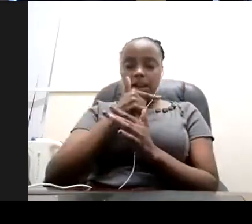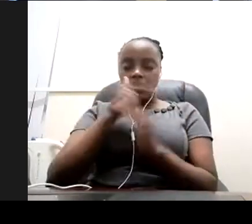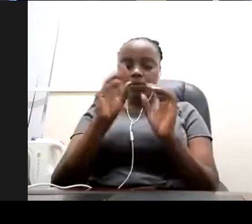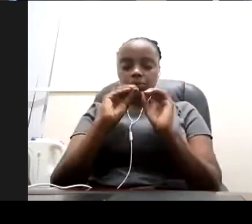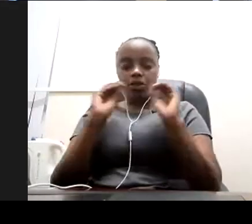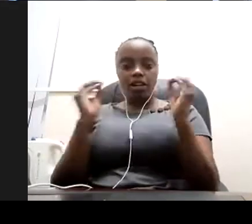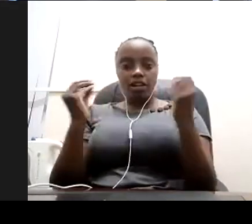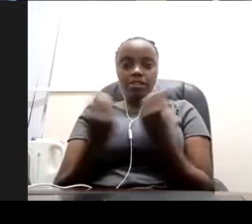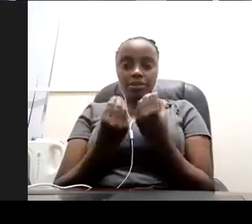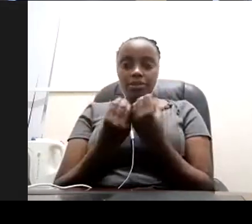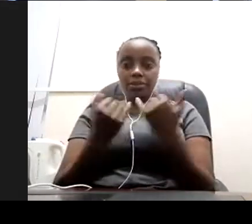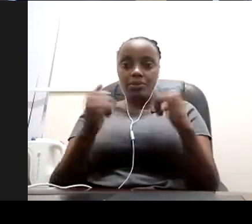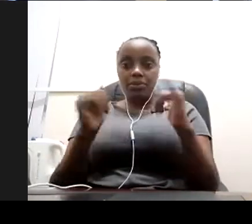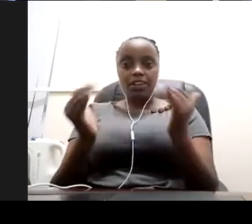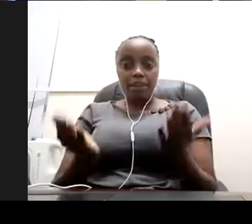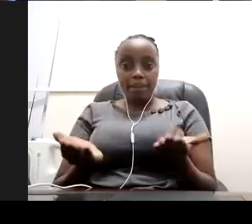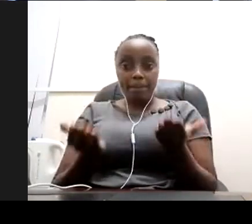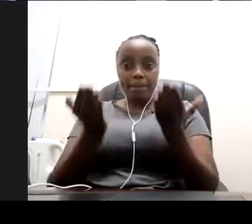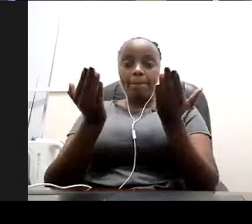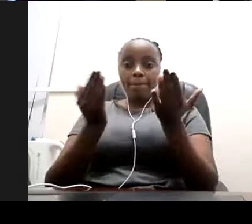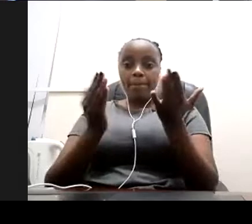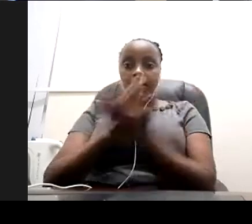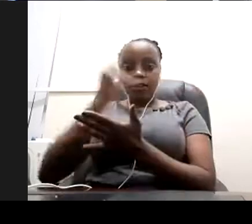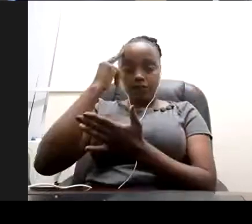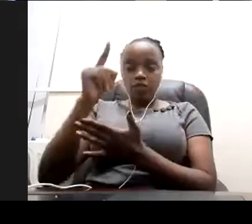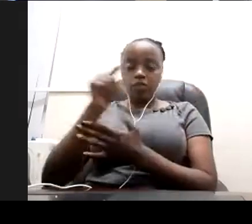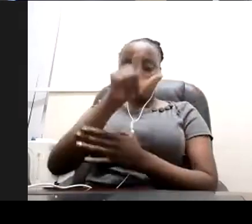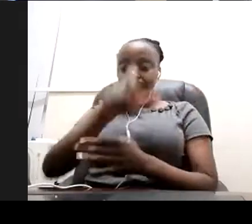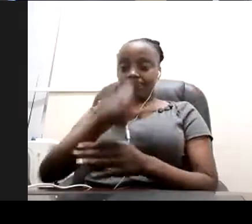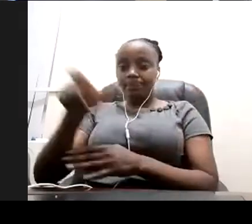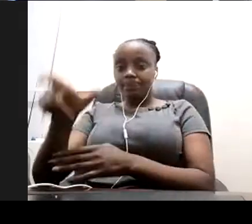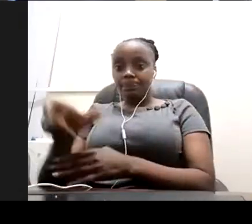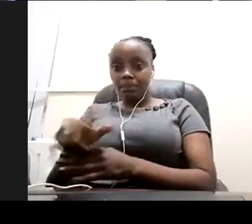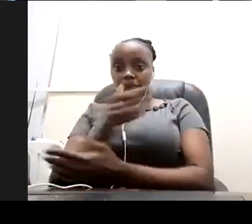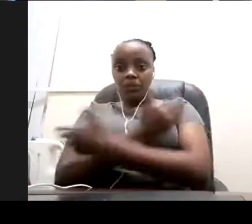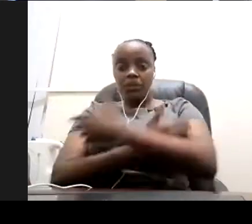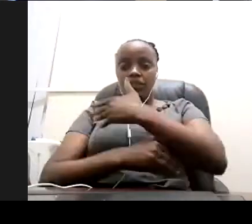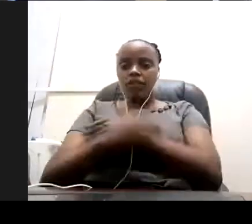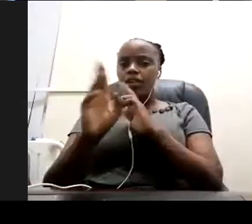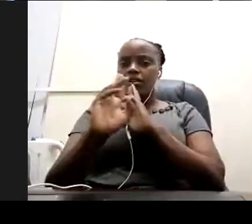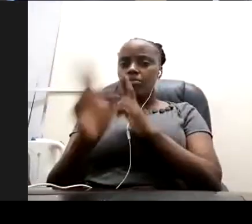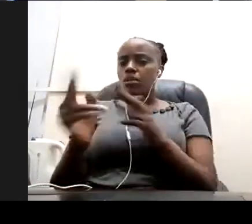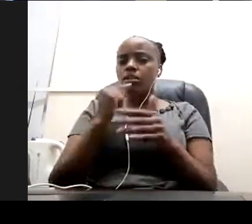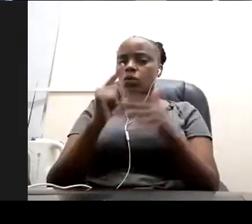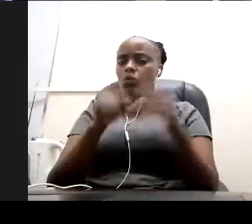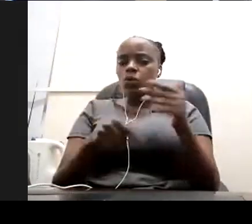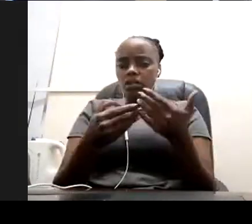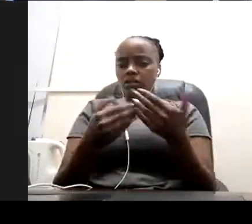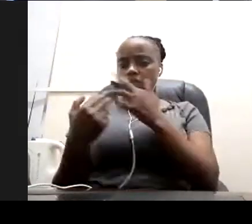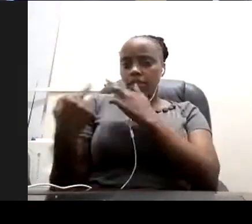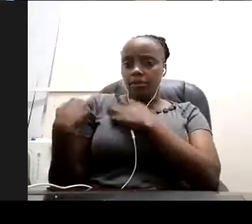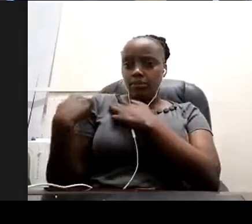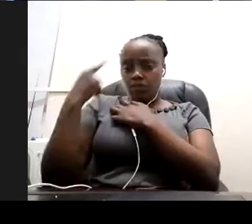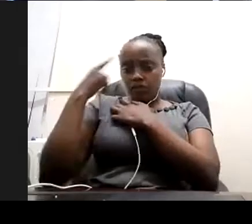in promoting the right of people with disabilities? What is this report saying around the role of organization of persons with